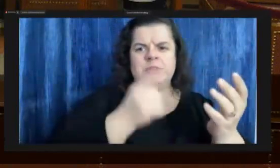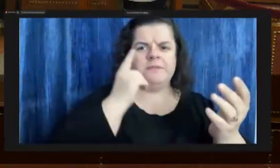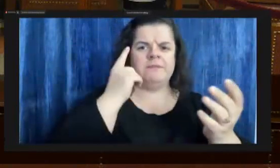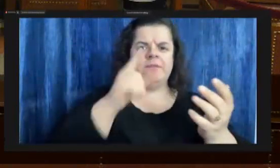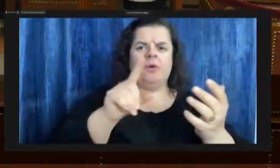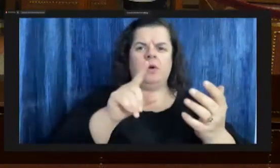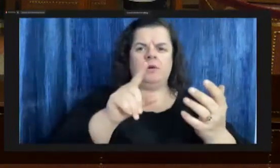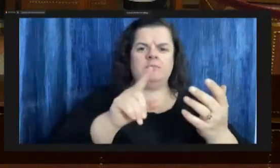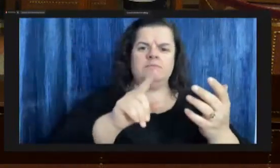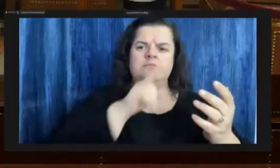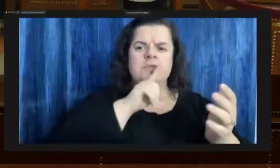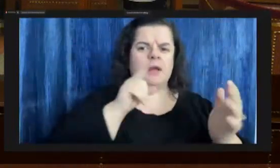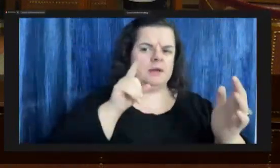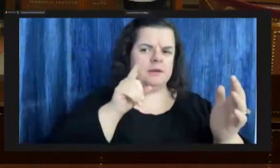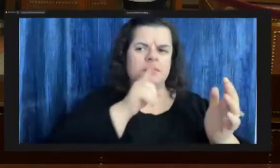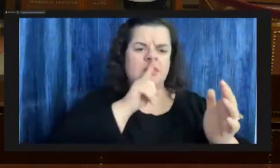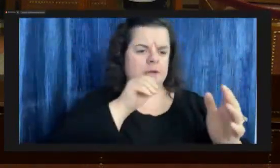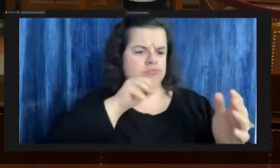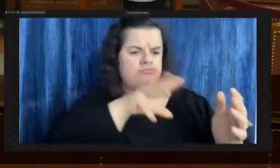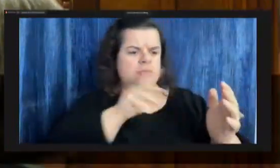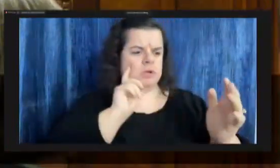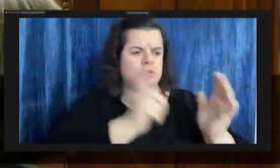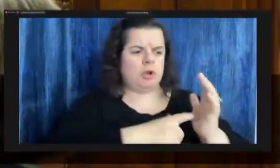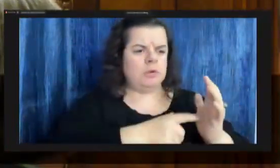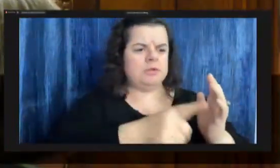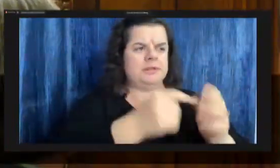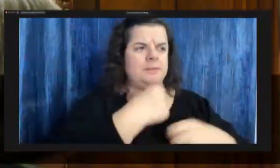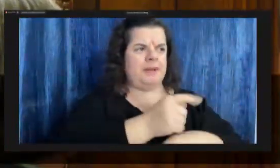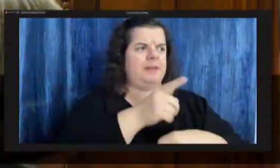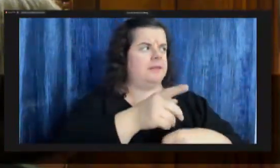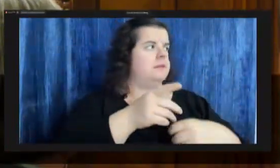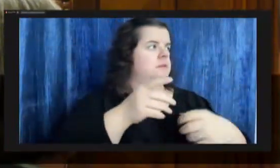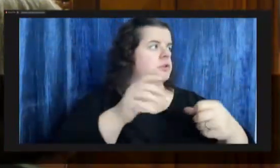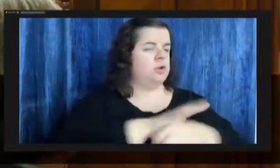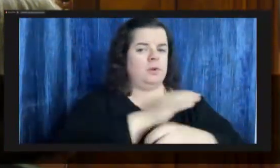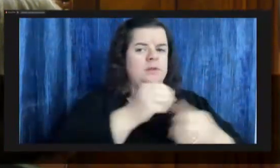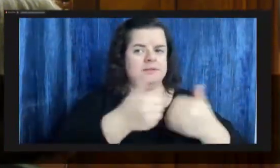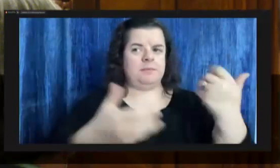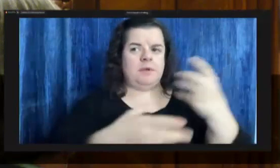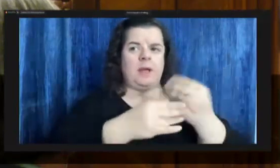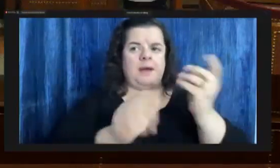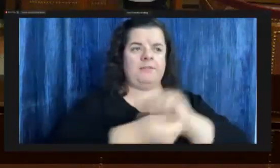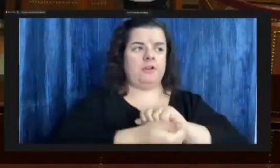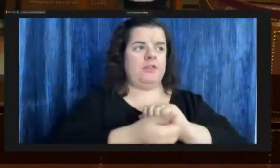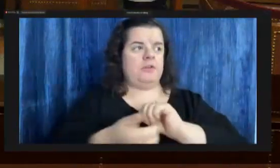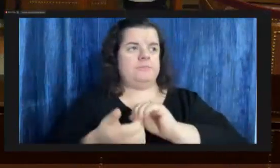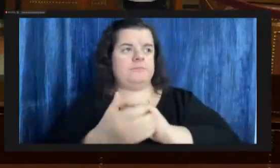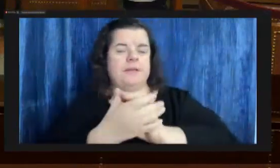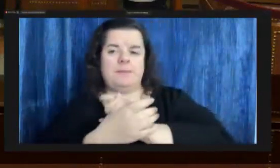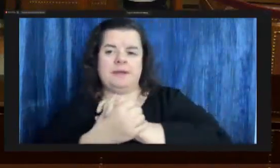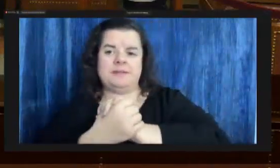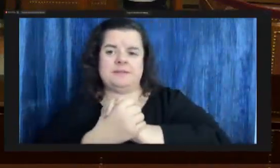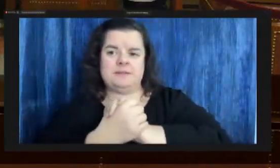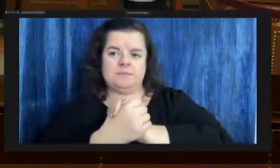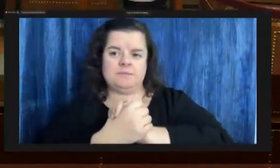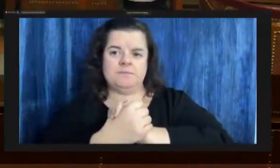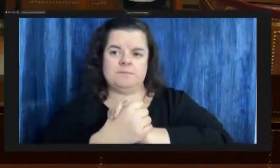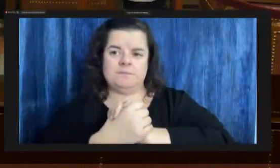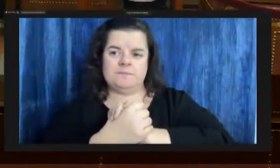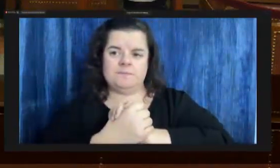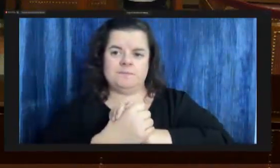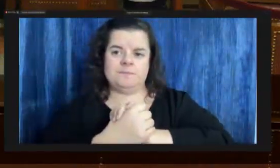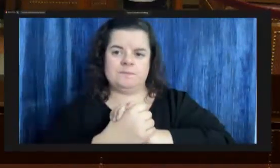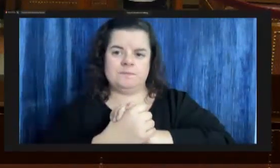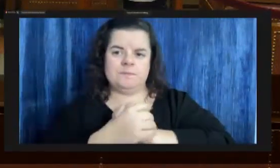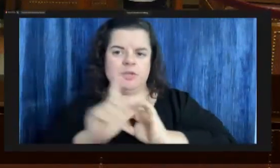on this one, making it its own separate amendment. Councilwoman Warwick. So, I mean,